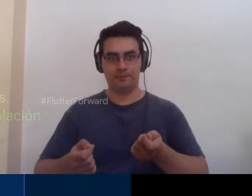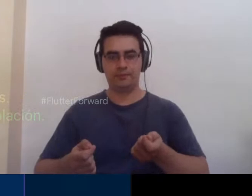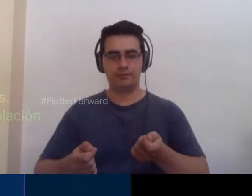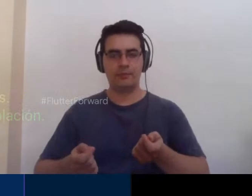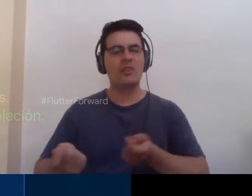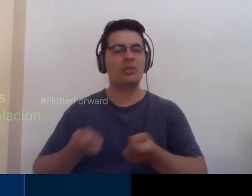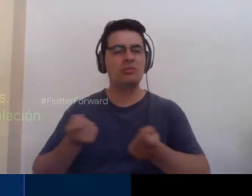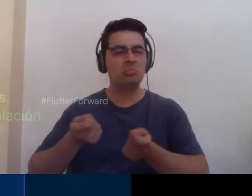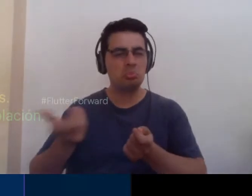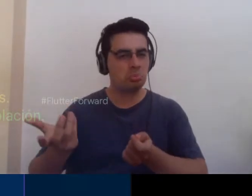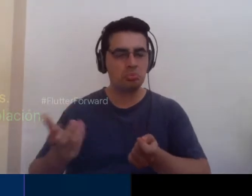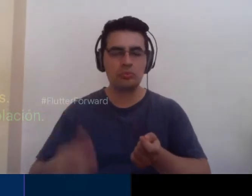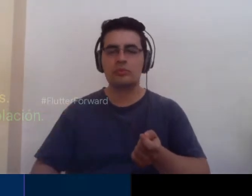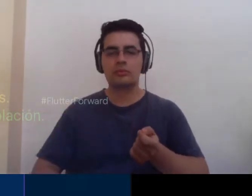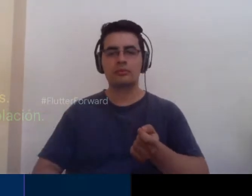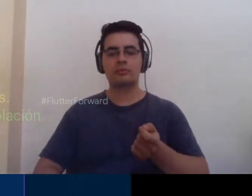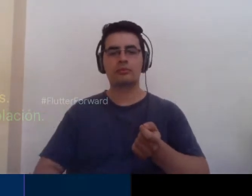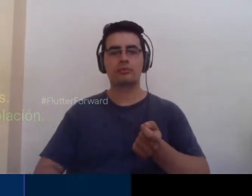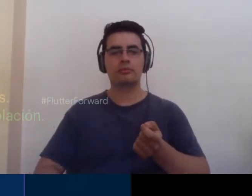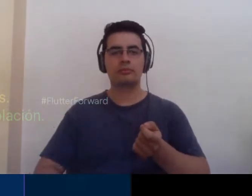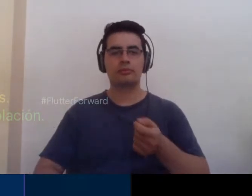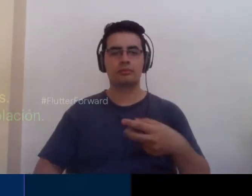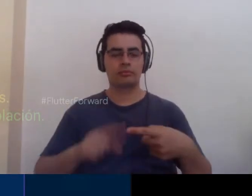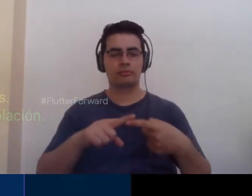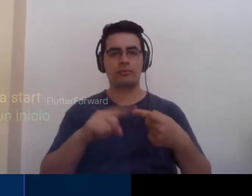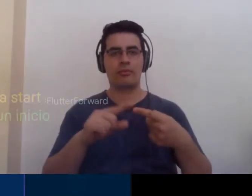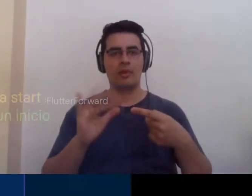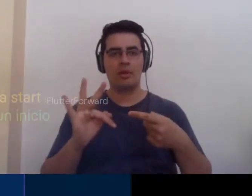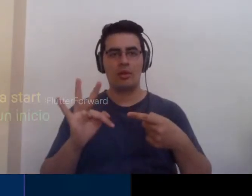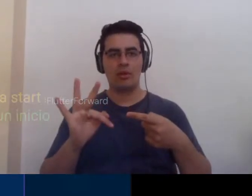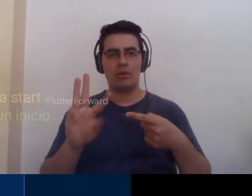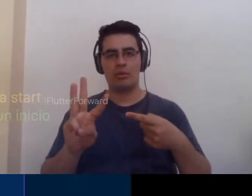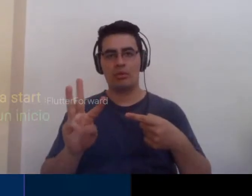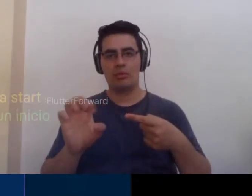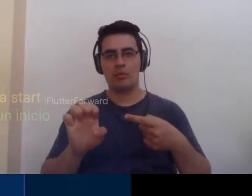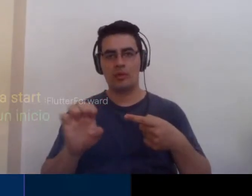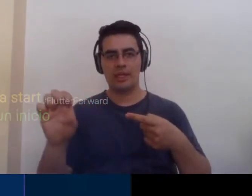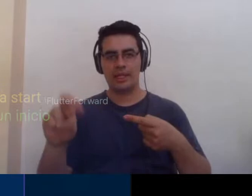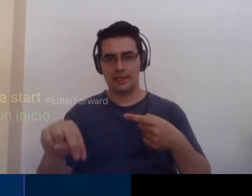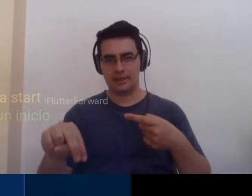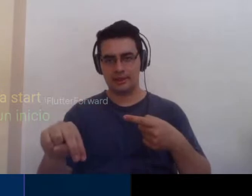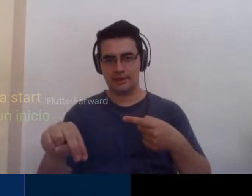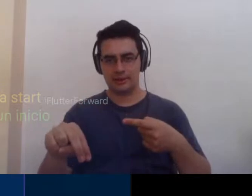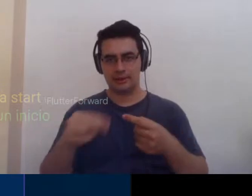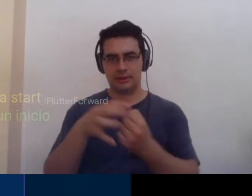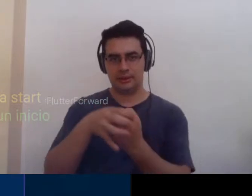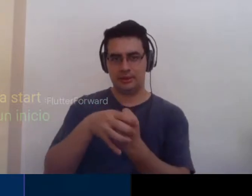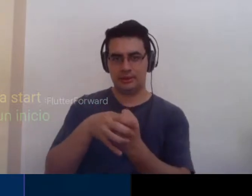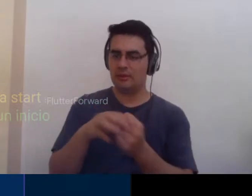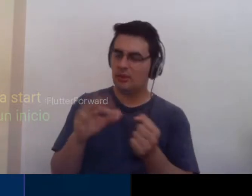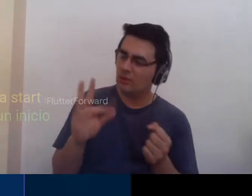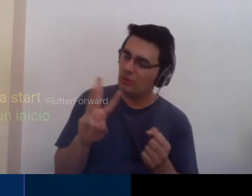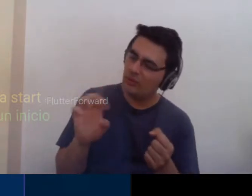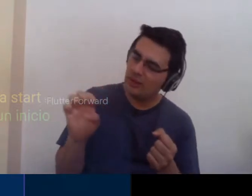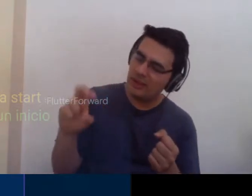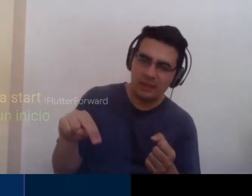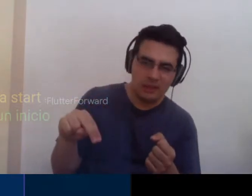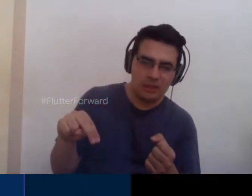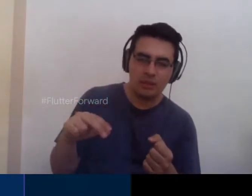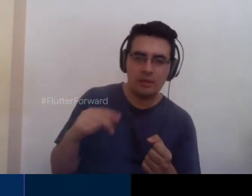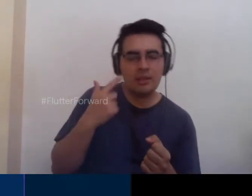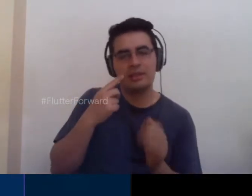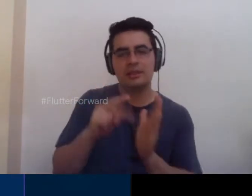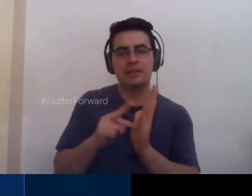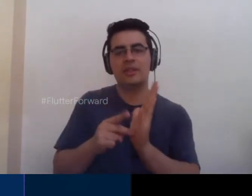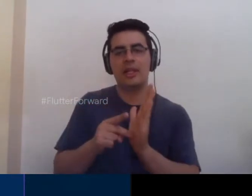One of the most common involves tween objects. That's short for in between, like animating between a start